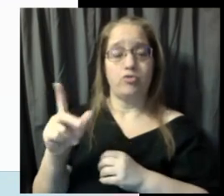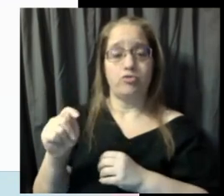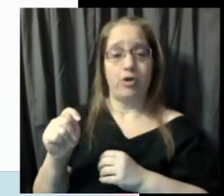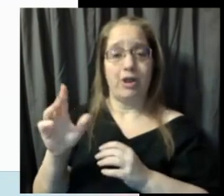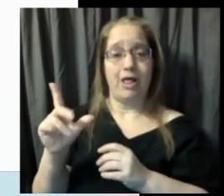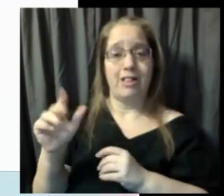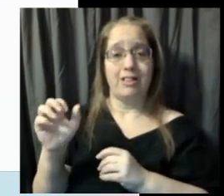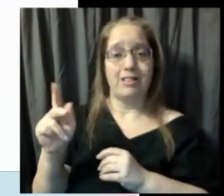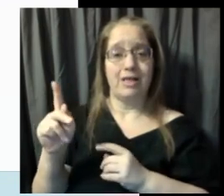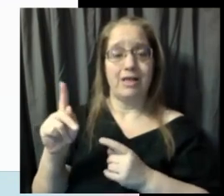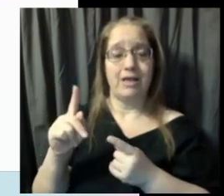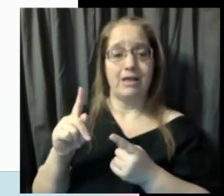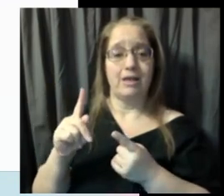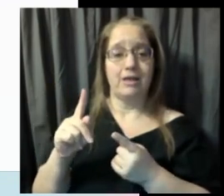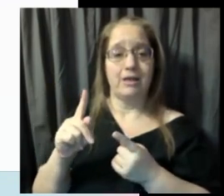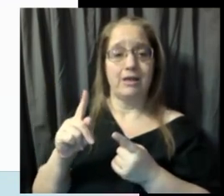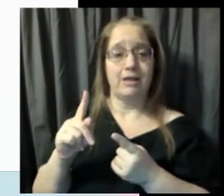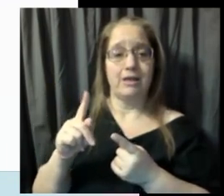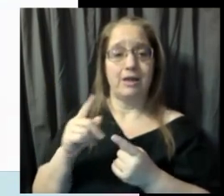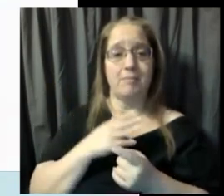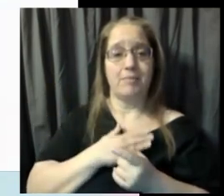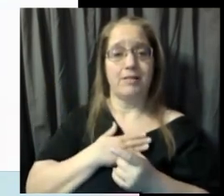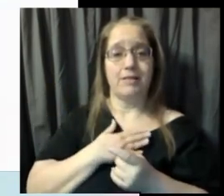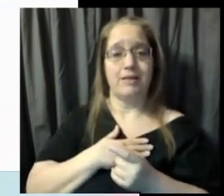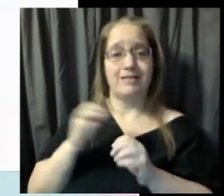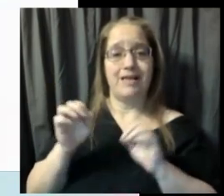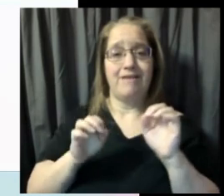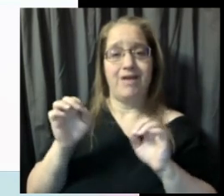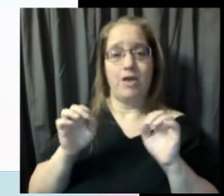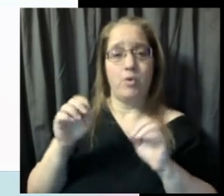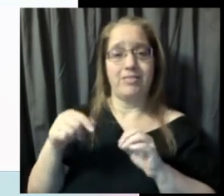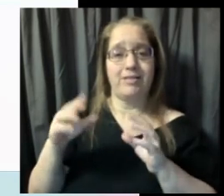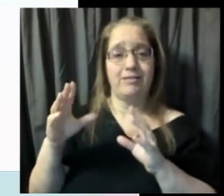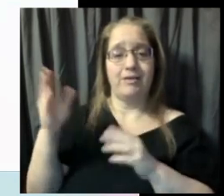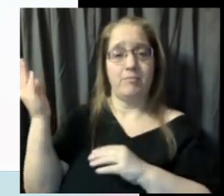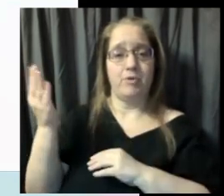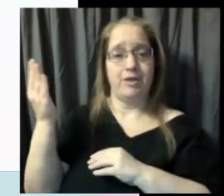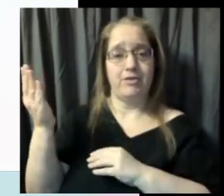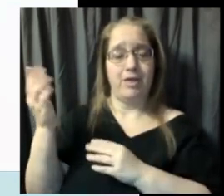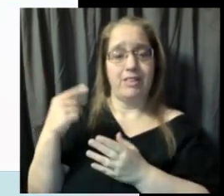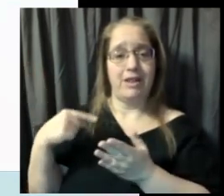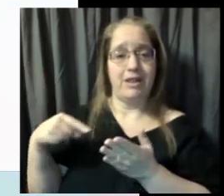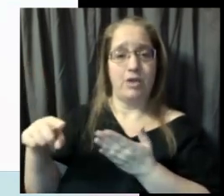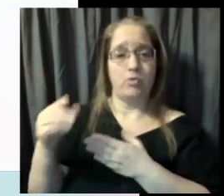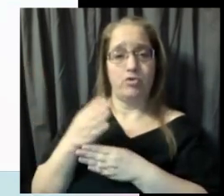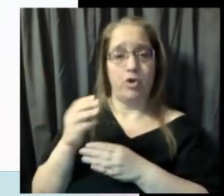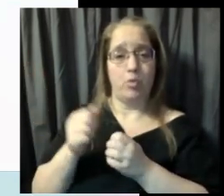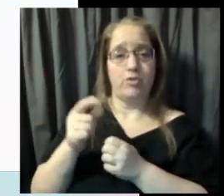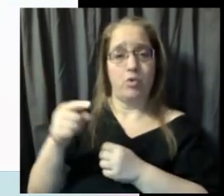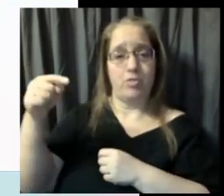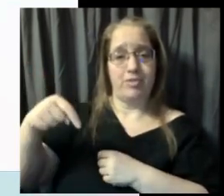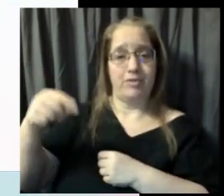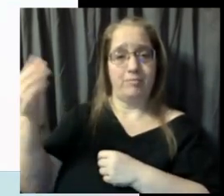chat a link to evaluate the webinar. Please take a few moments to evaluate our webinar, and next week we'll be sharing with all of you